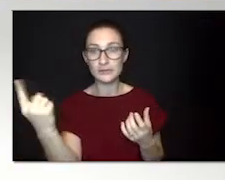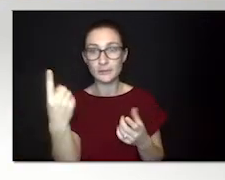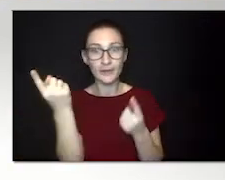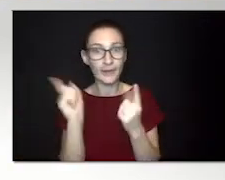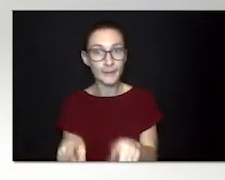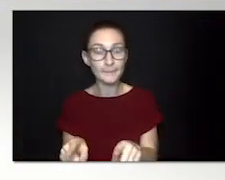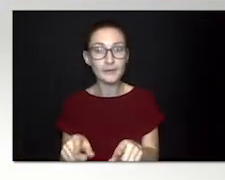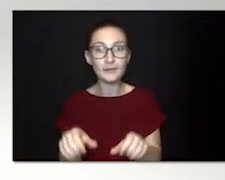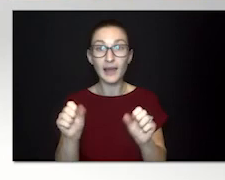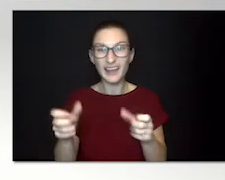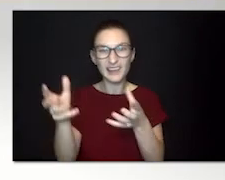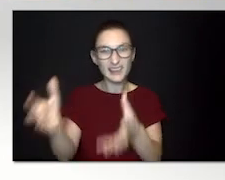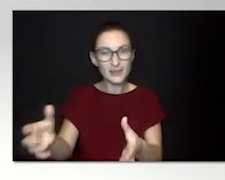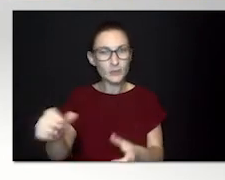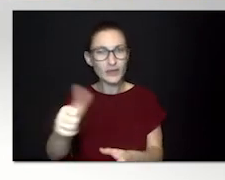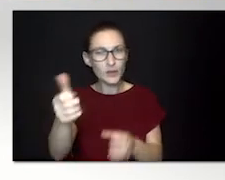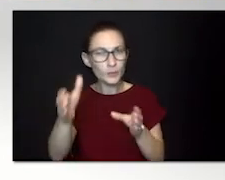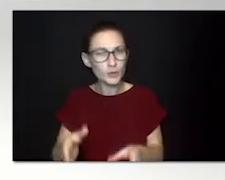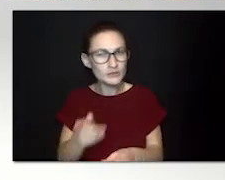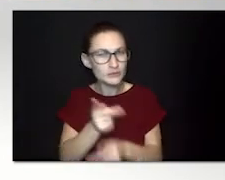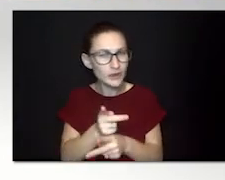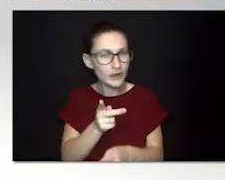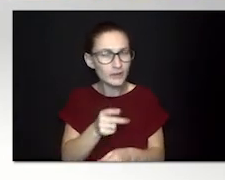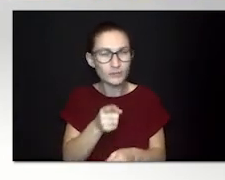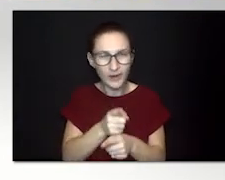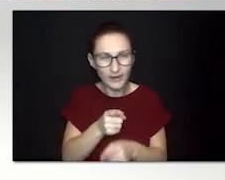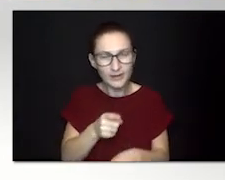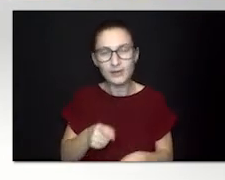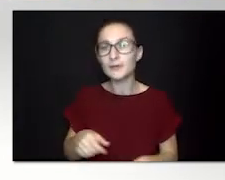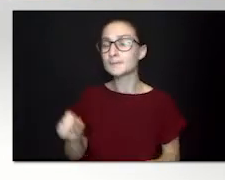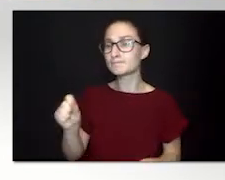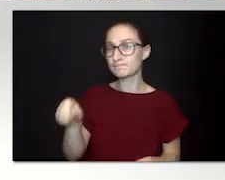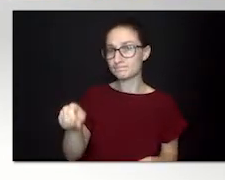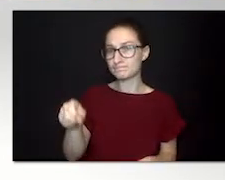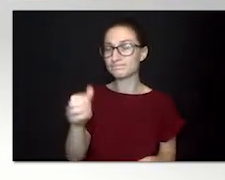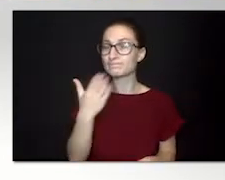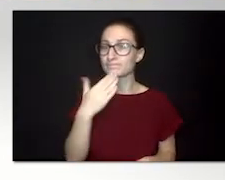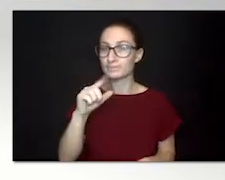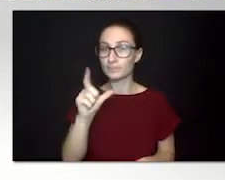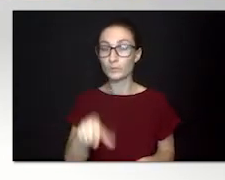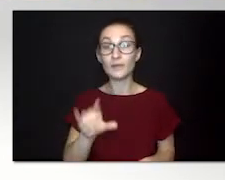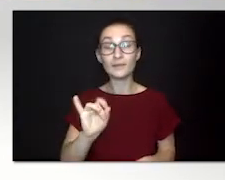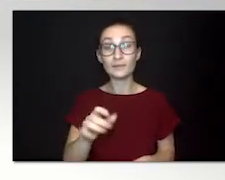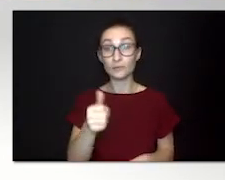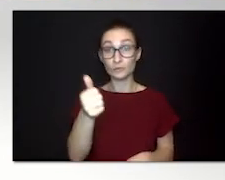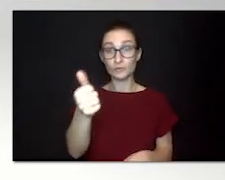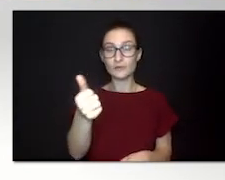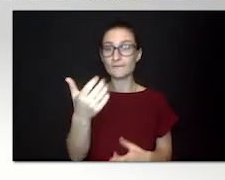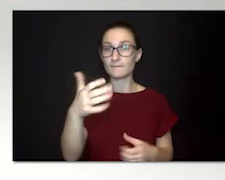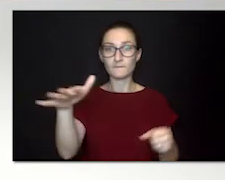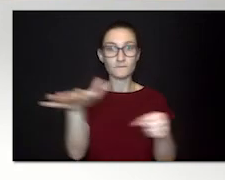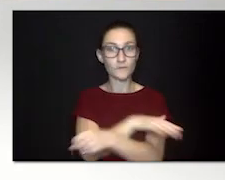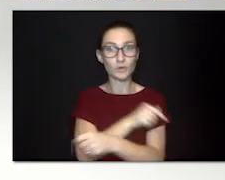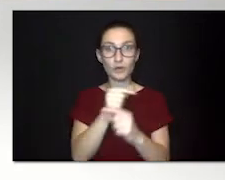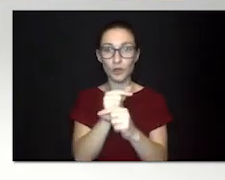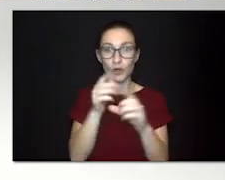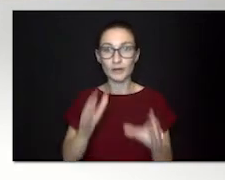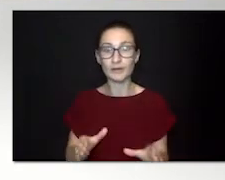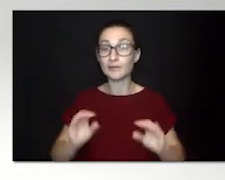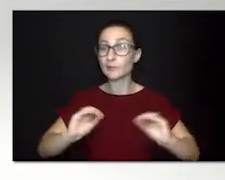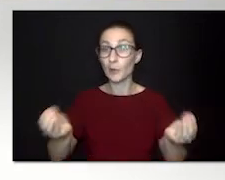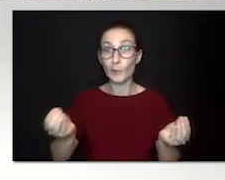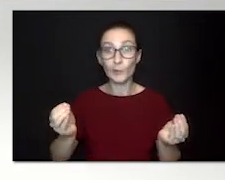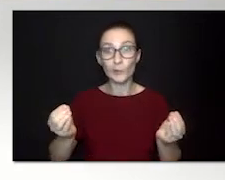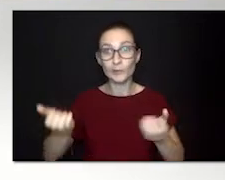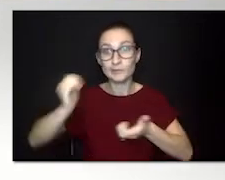to take care of them, correct? Yes, okay, so great question. So the question is, if you are guardian of the person, you're full guardian, so there's no